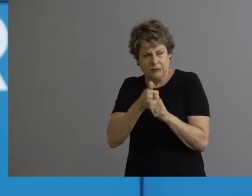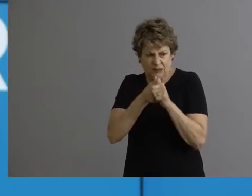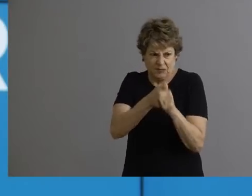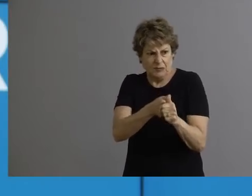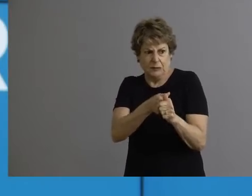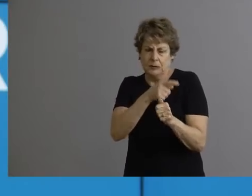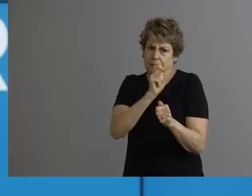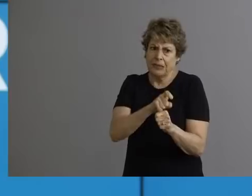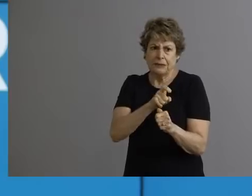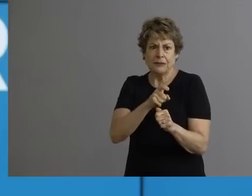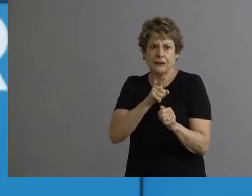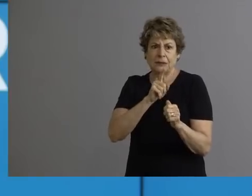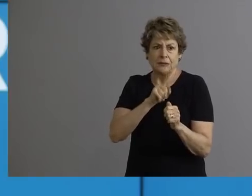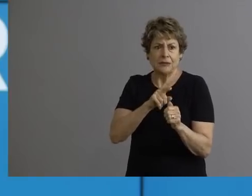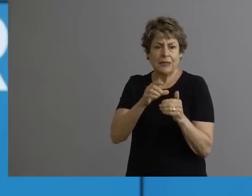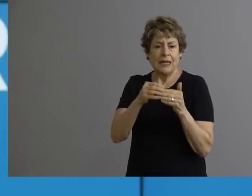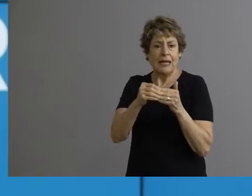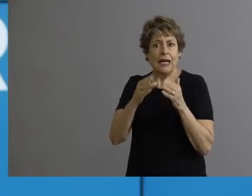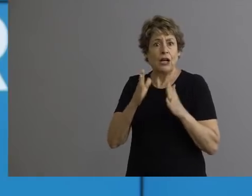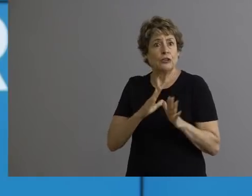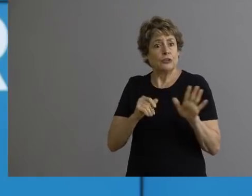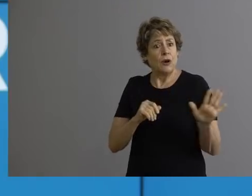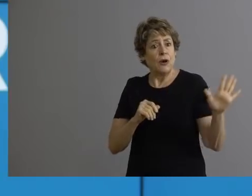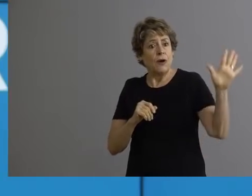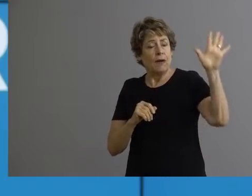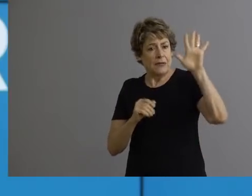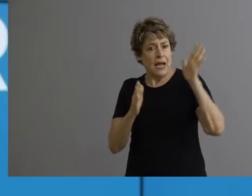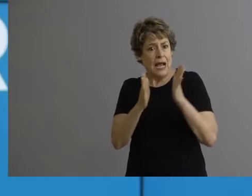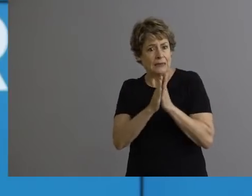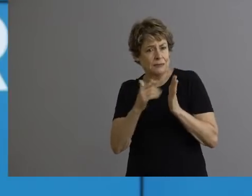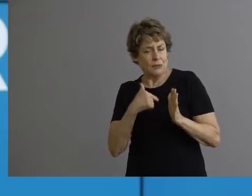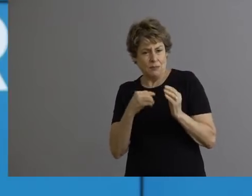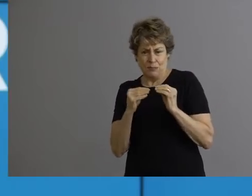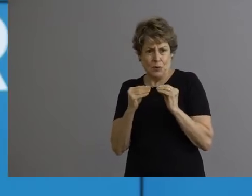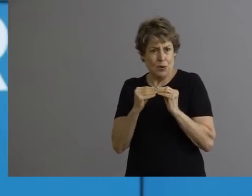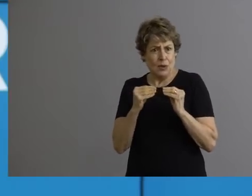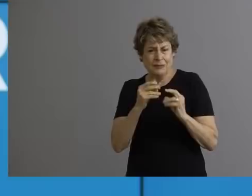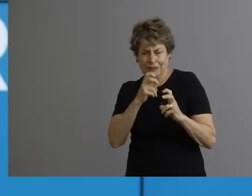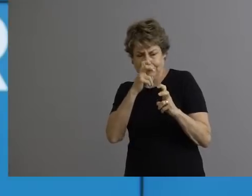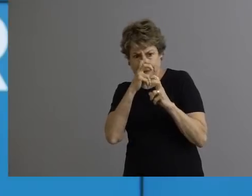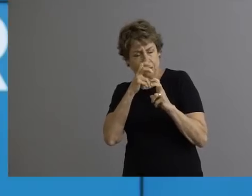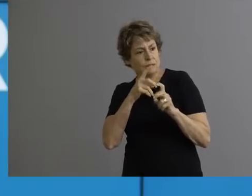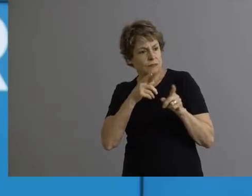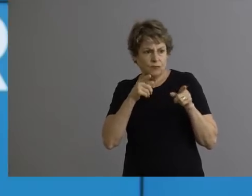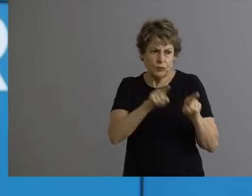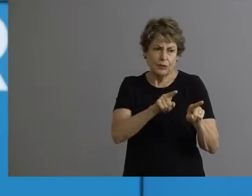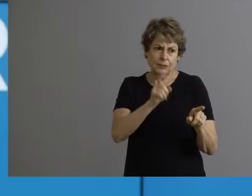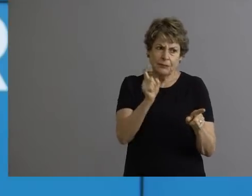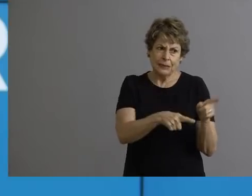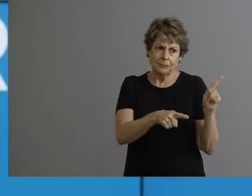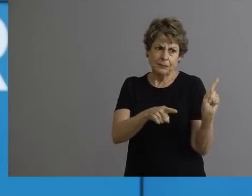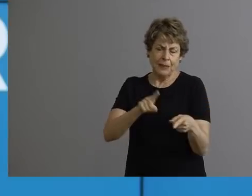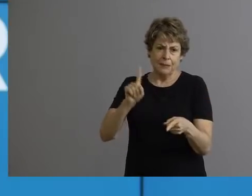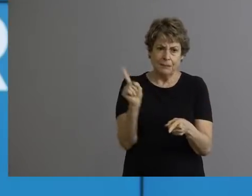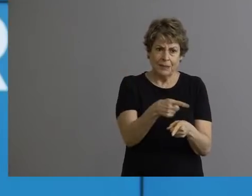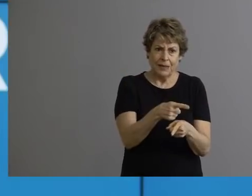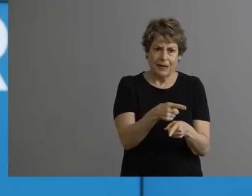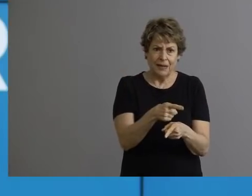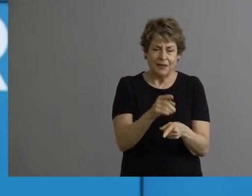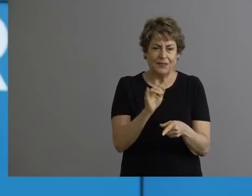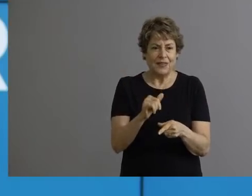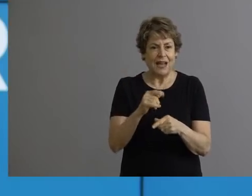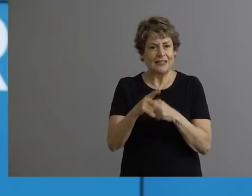enforcement. So on the new executive order, I think you've seen some of the complications we've had around the shutting down